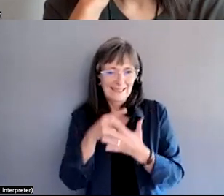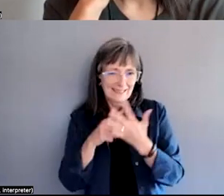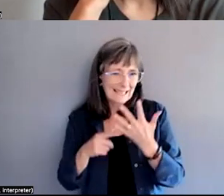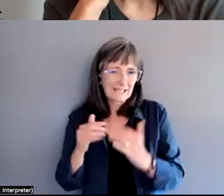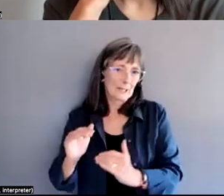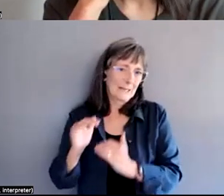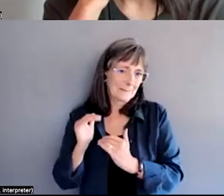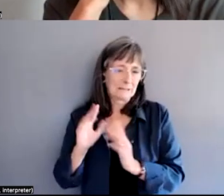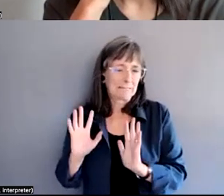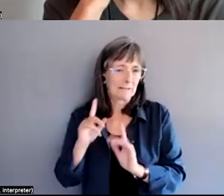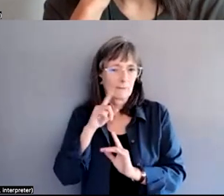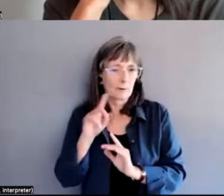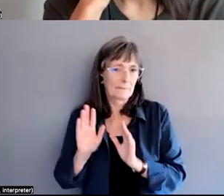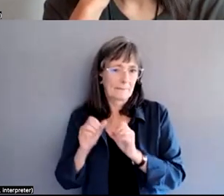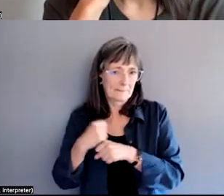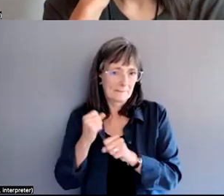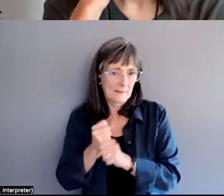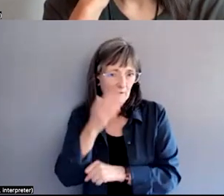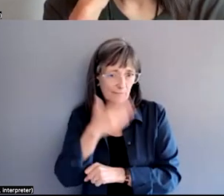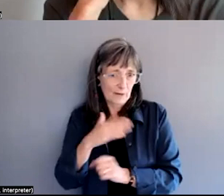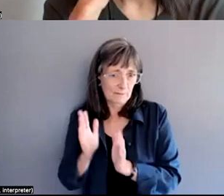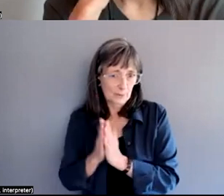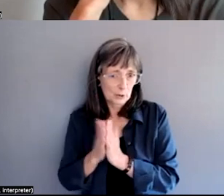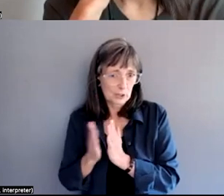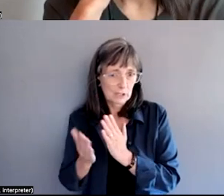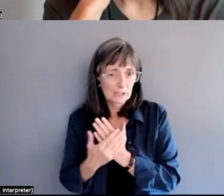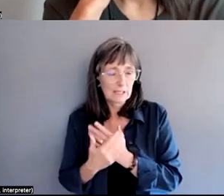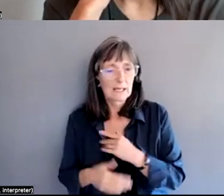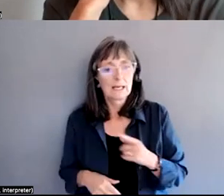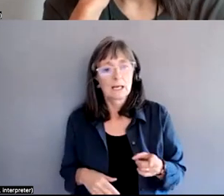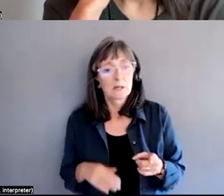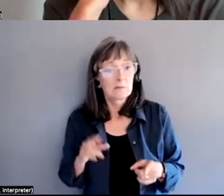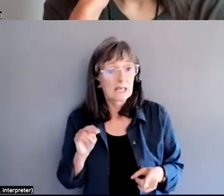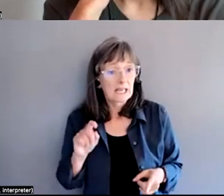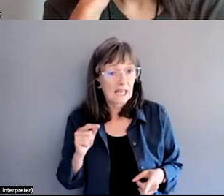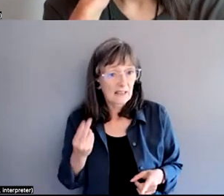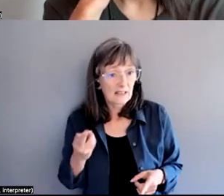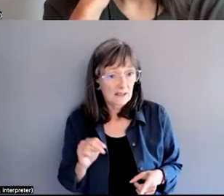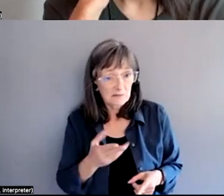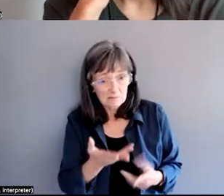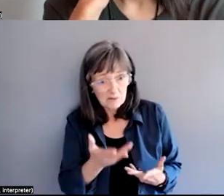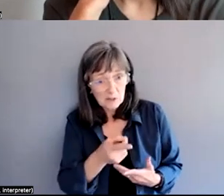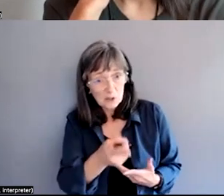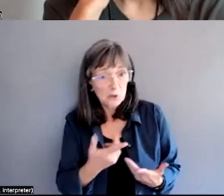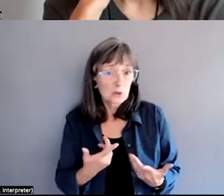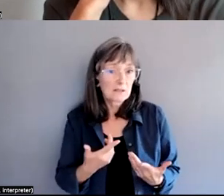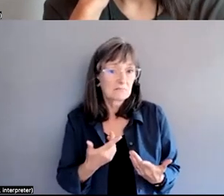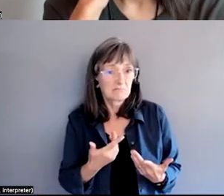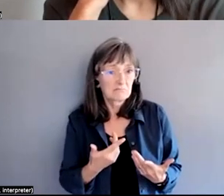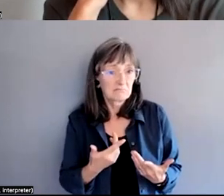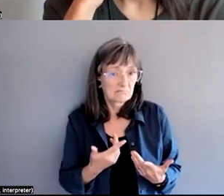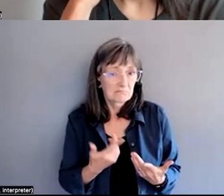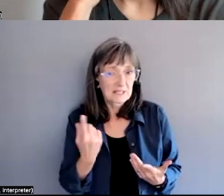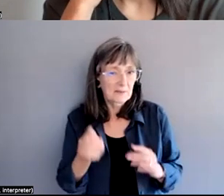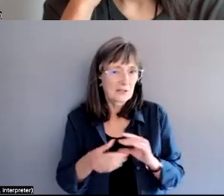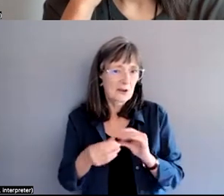can start with this, because this might be a good place to give the designers something to push back on. What